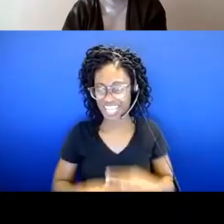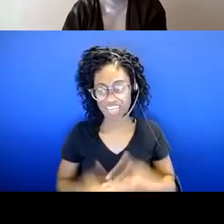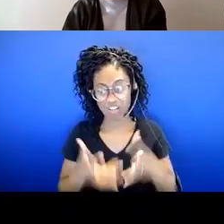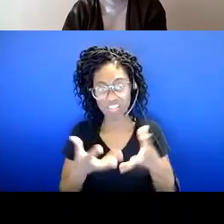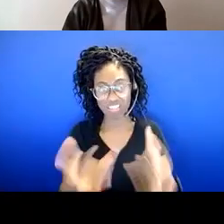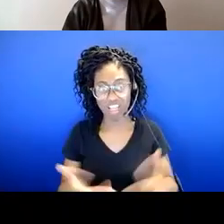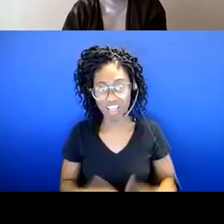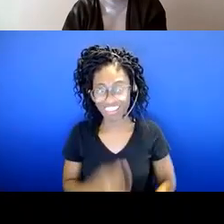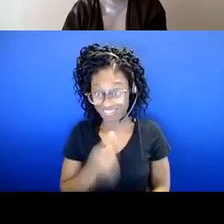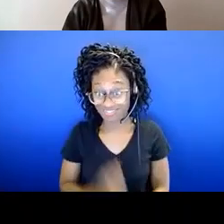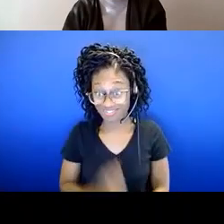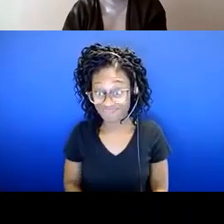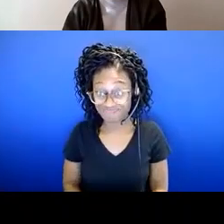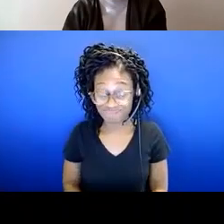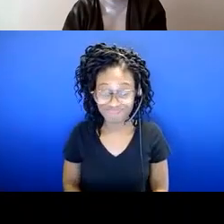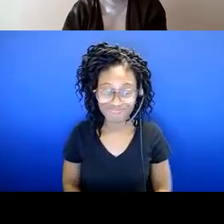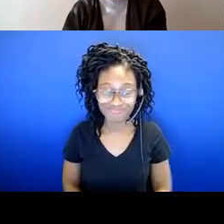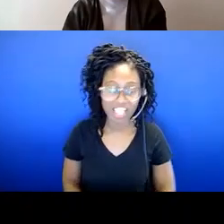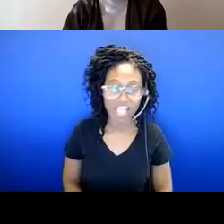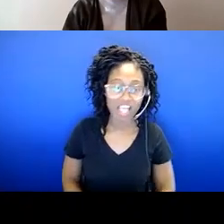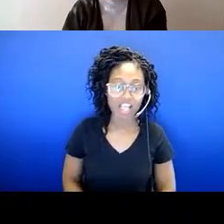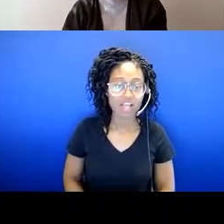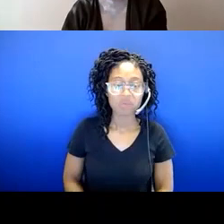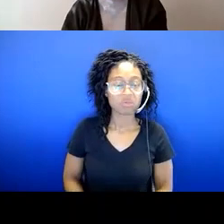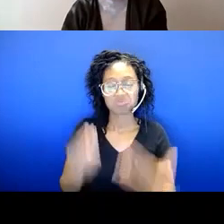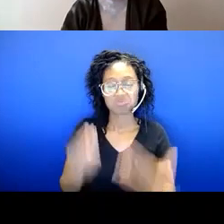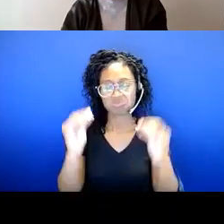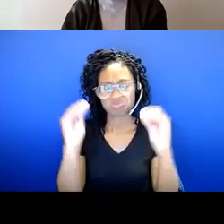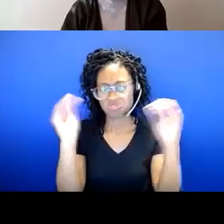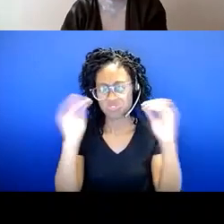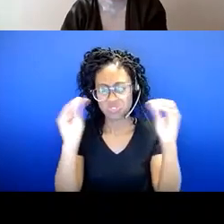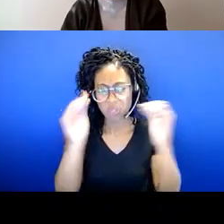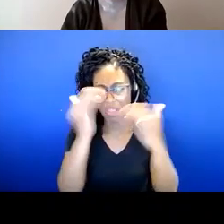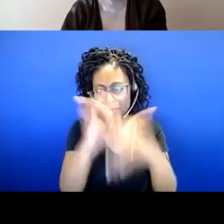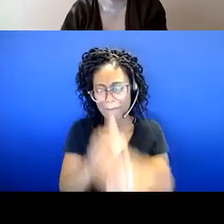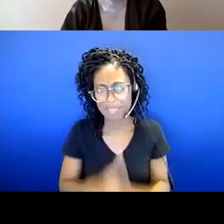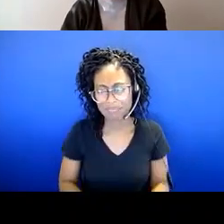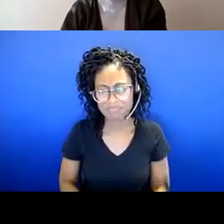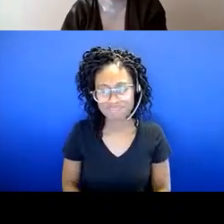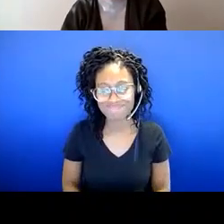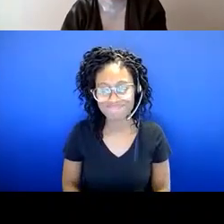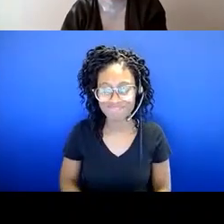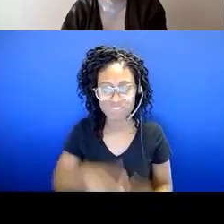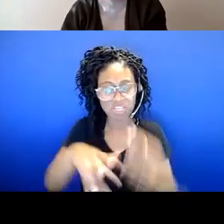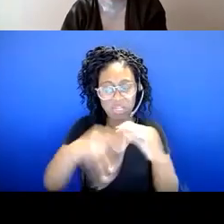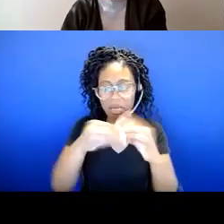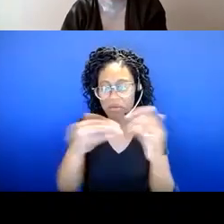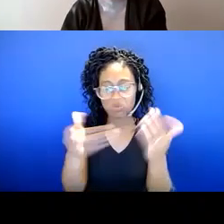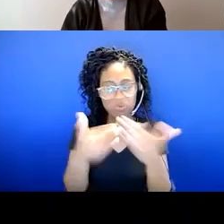So again, there's really no limit to what you can add.